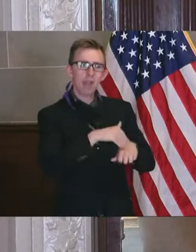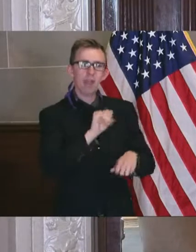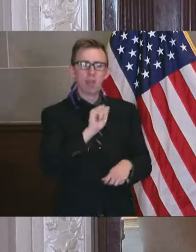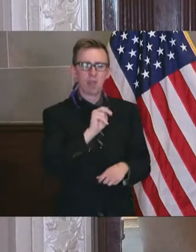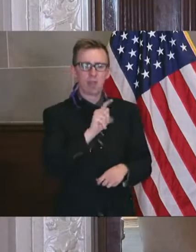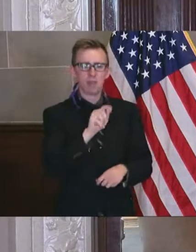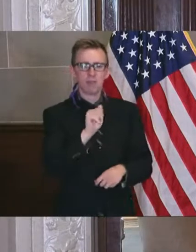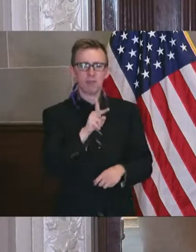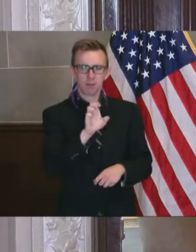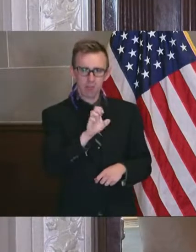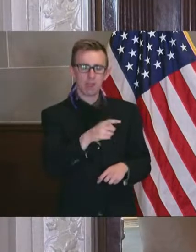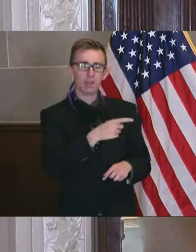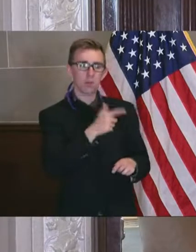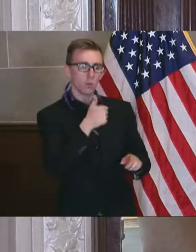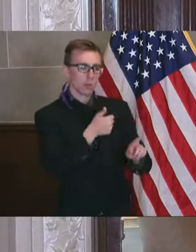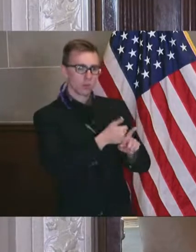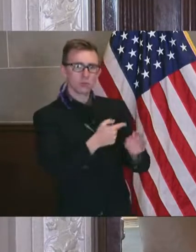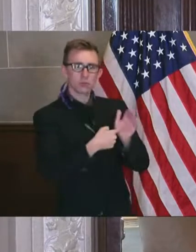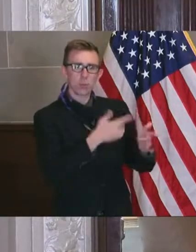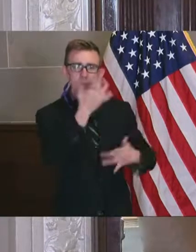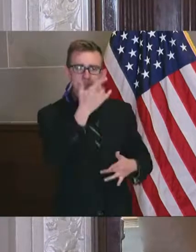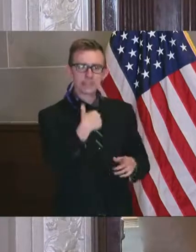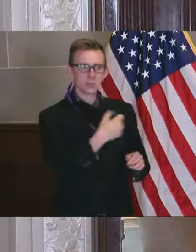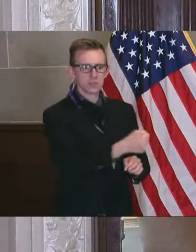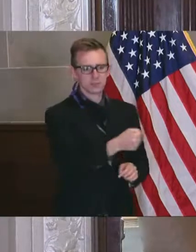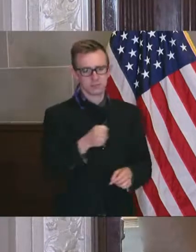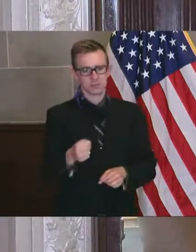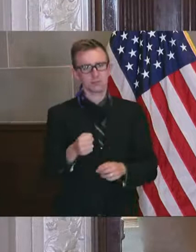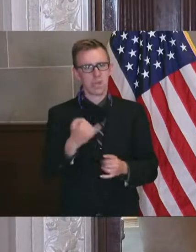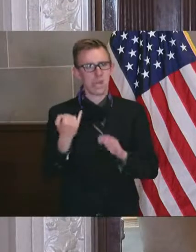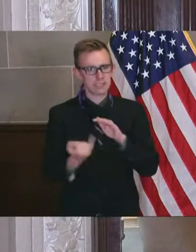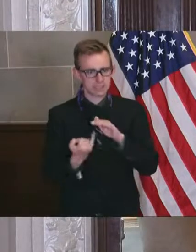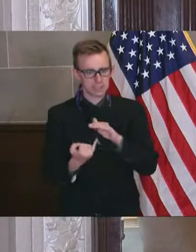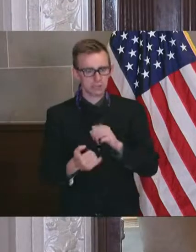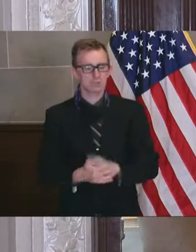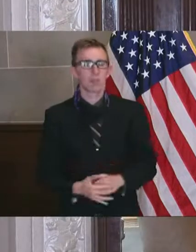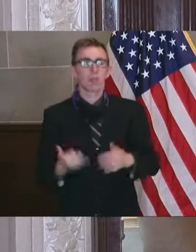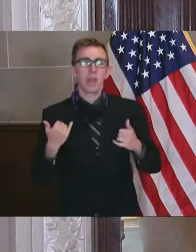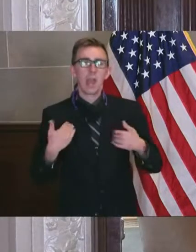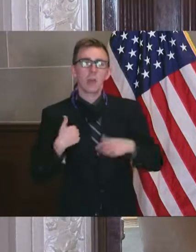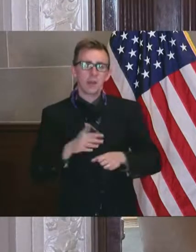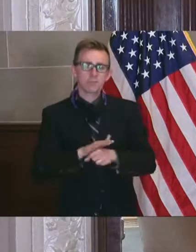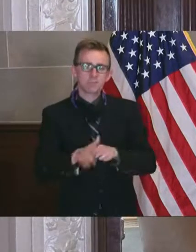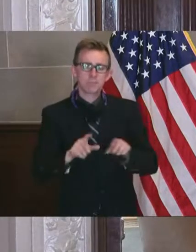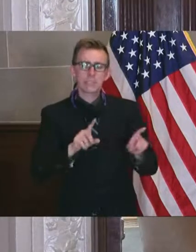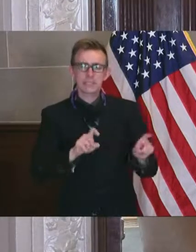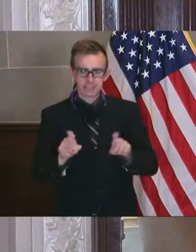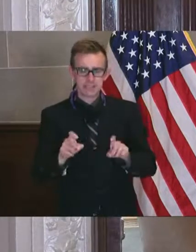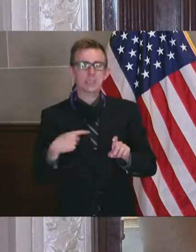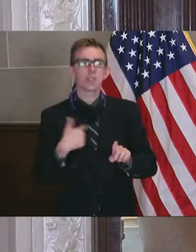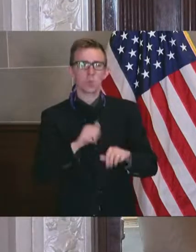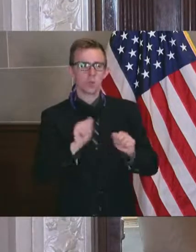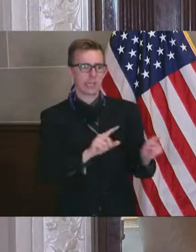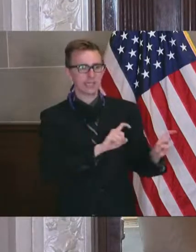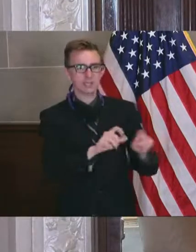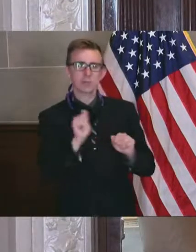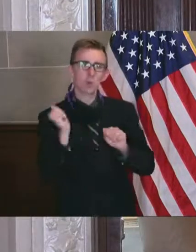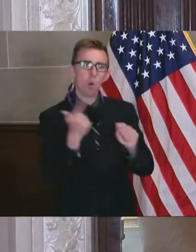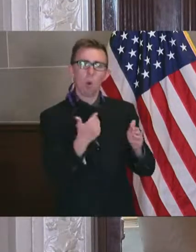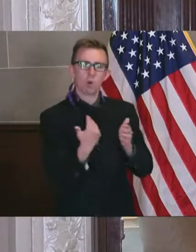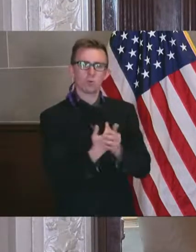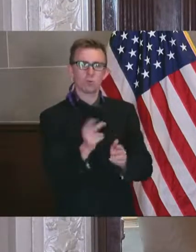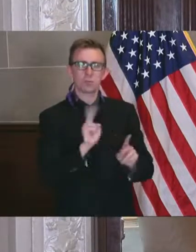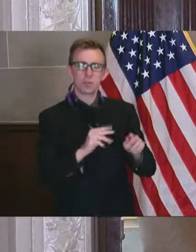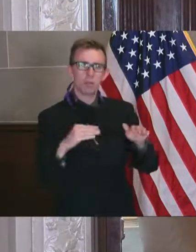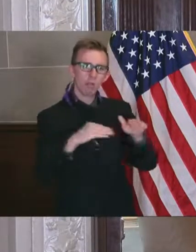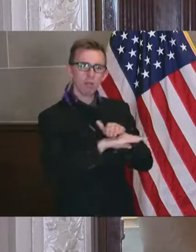and isolating those with symptoms. Now, with sufficient testing supplies, we'll be able to test all new arrivals